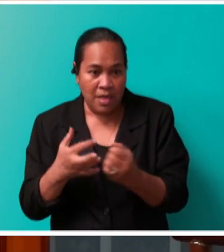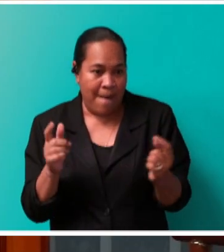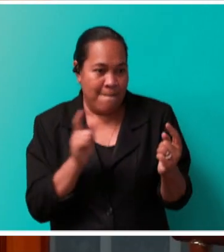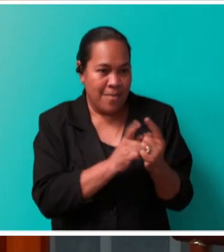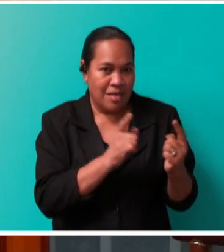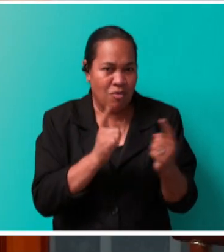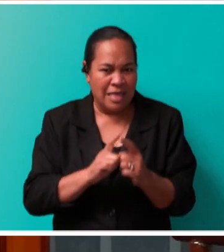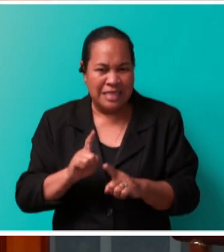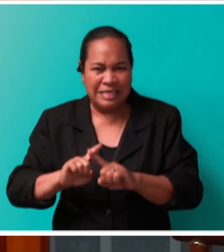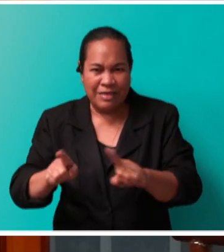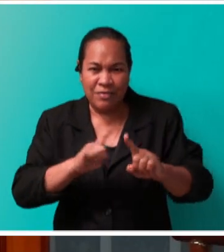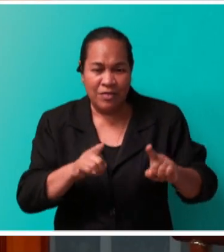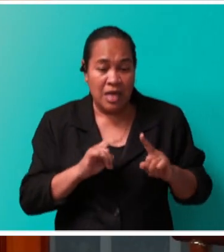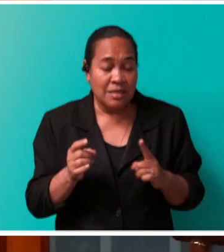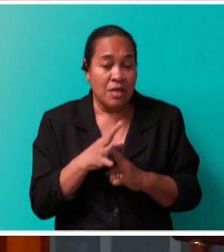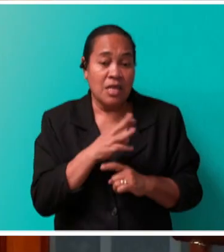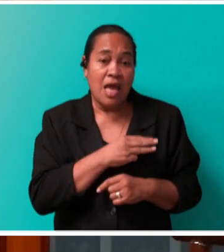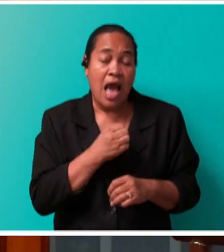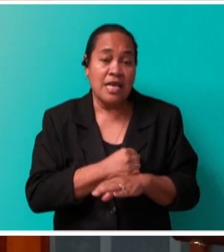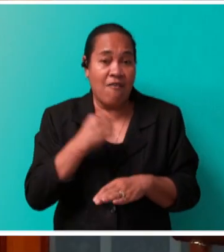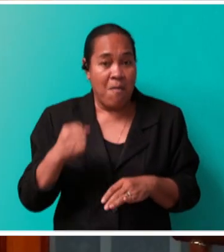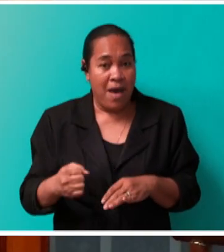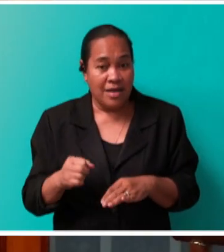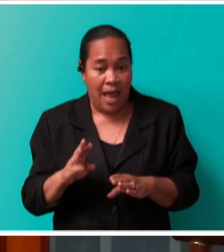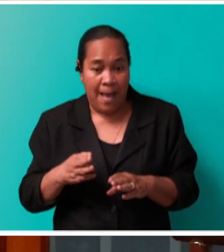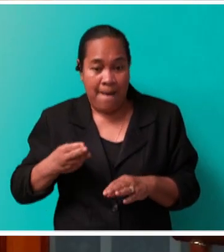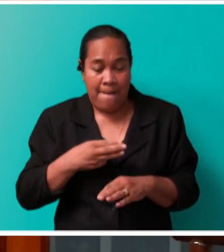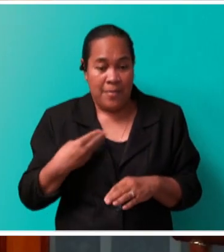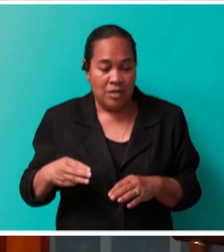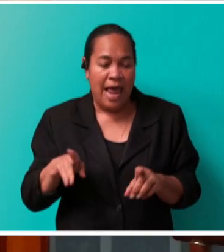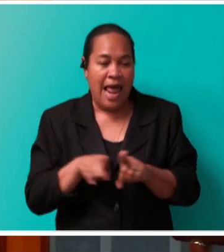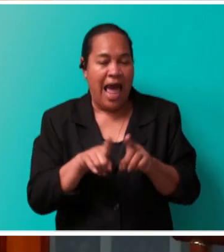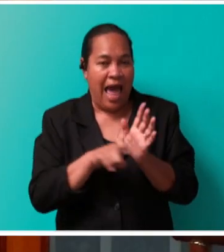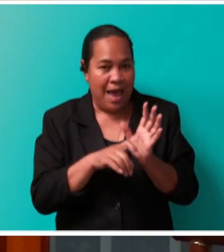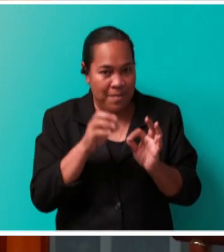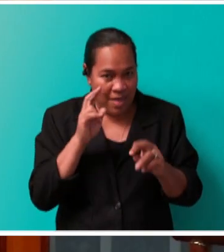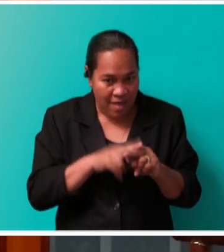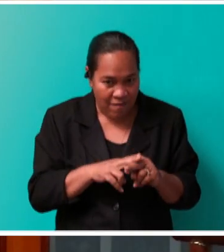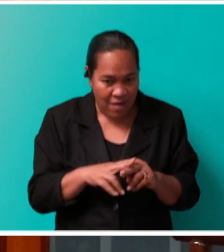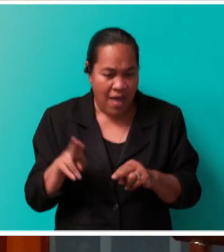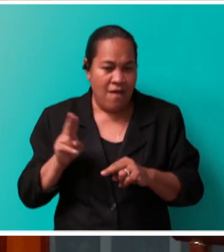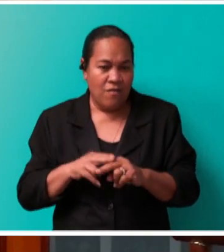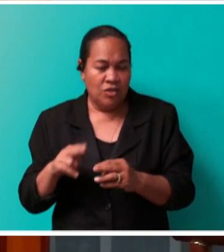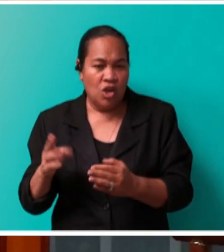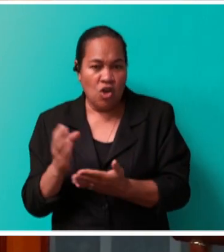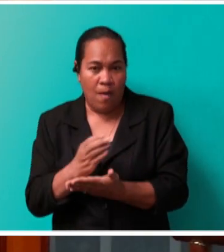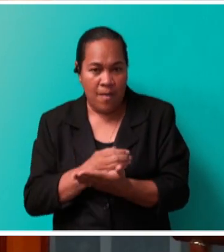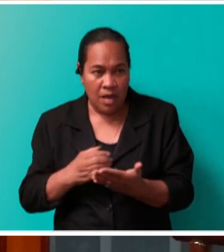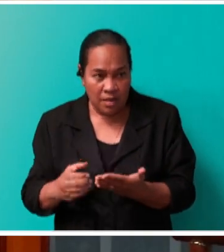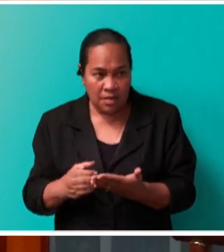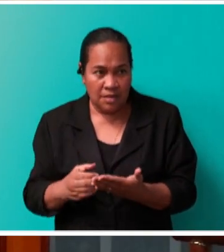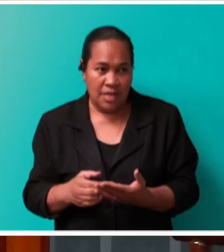stakeholders, including relevant government ministries, the Reserve Bank of Fiji, Fiji Commerce and Employees Federations,